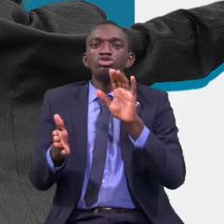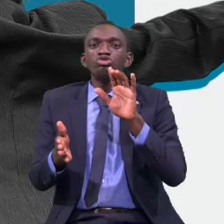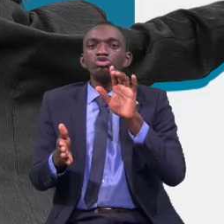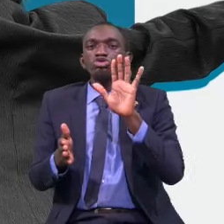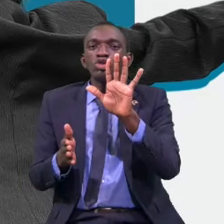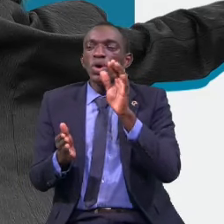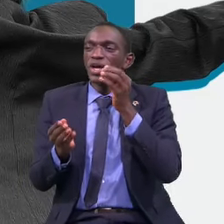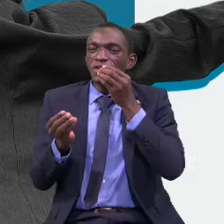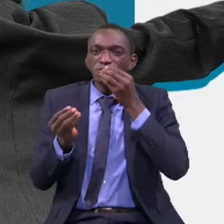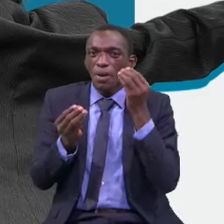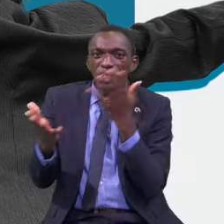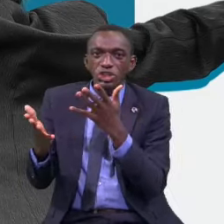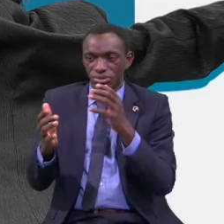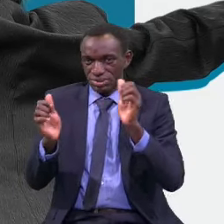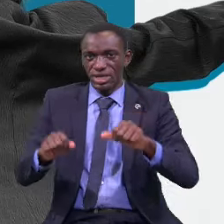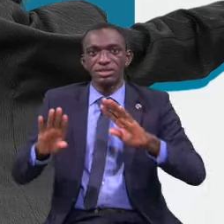can be supplied.